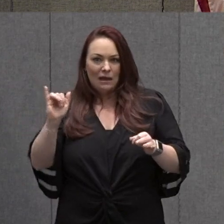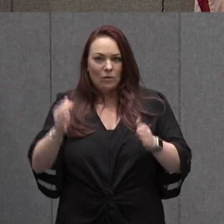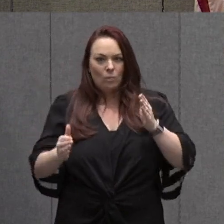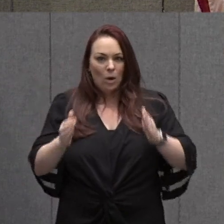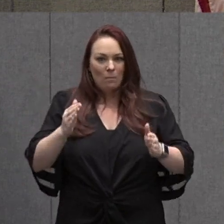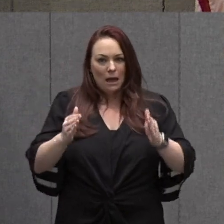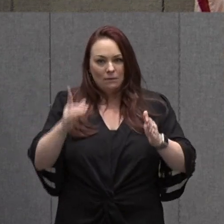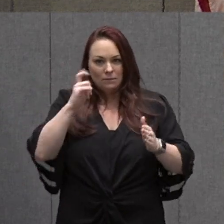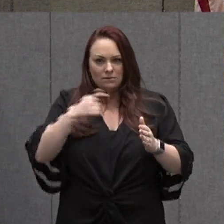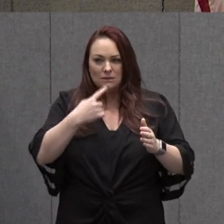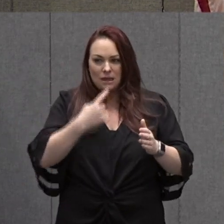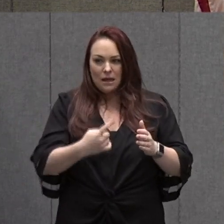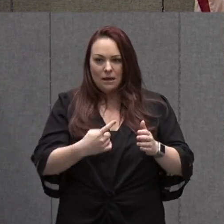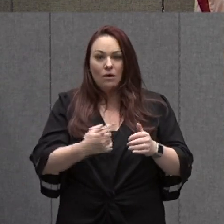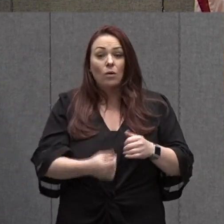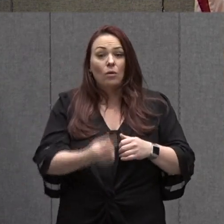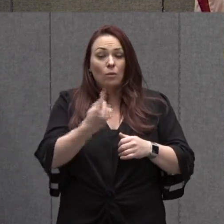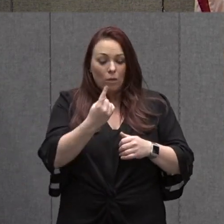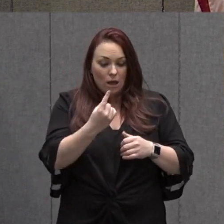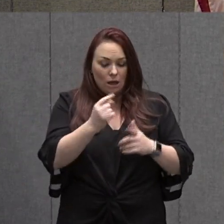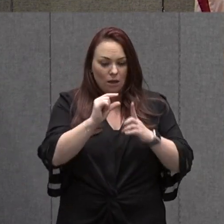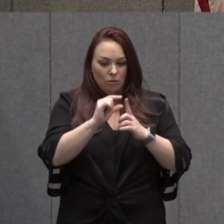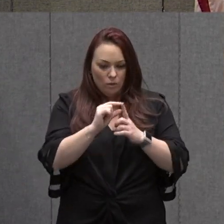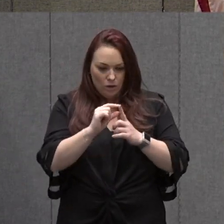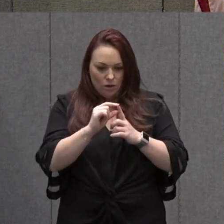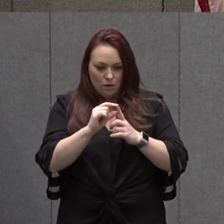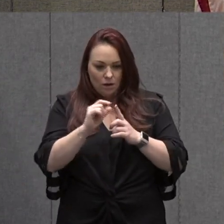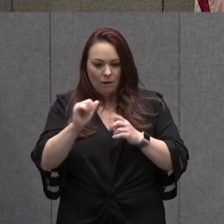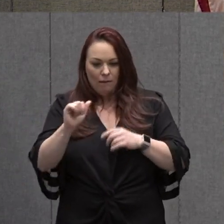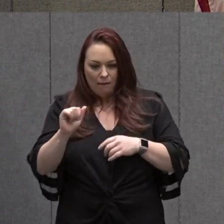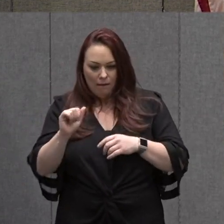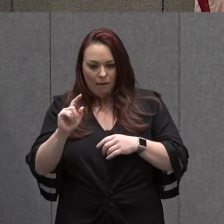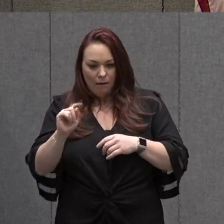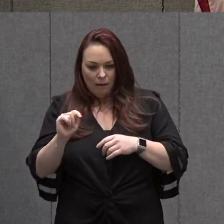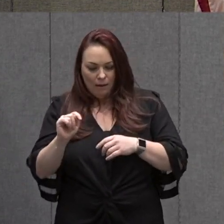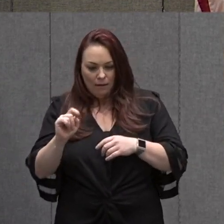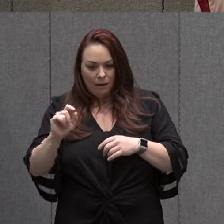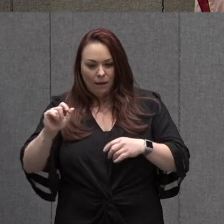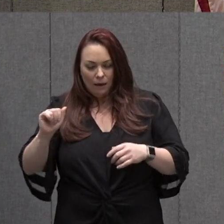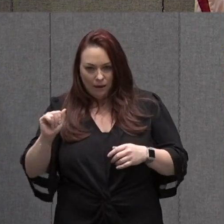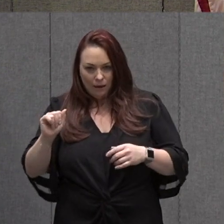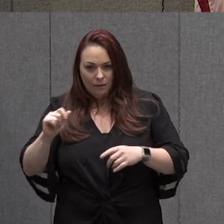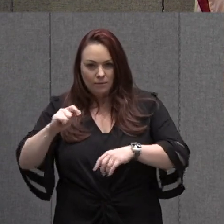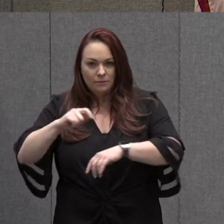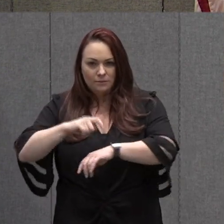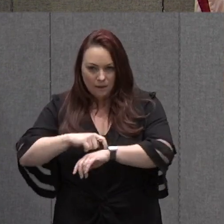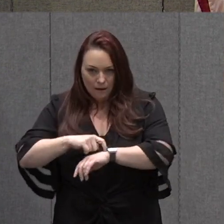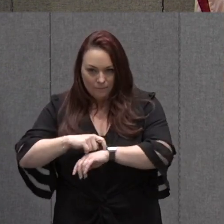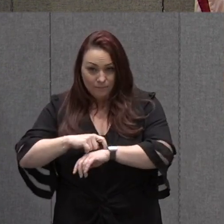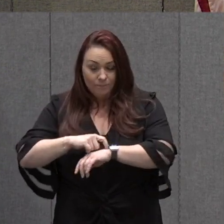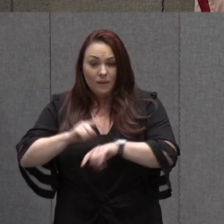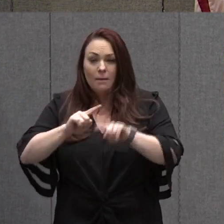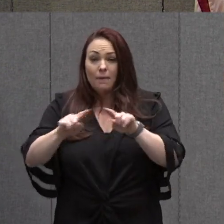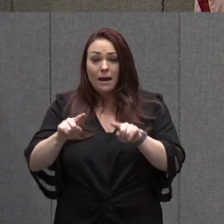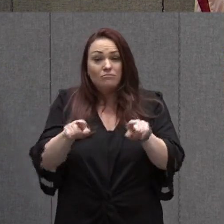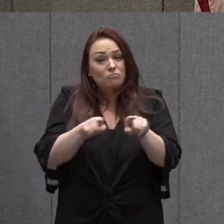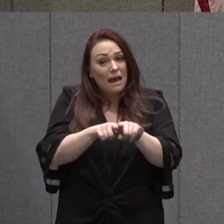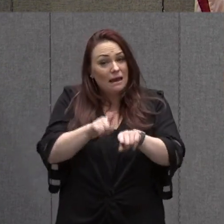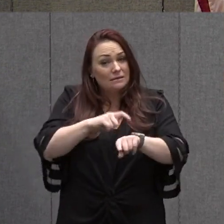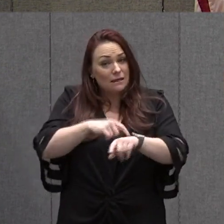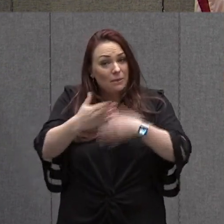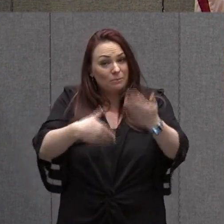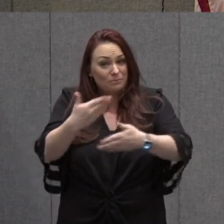just because we say one word at a time. But as we become better readers, we